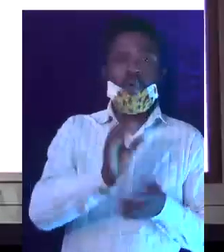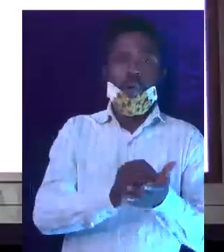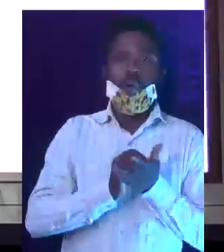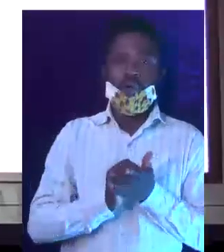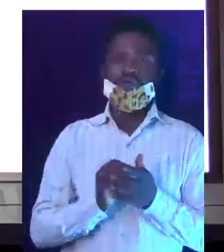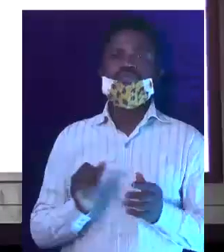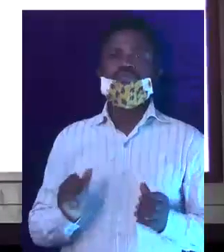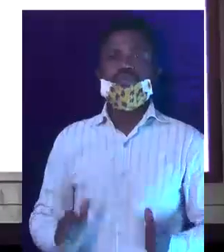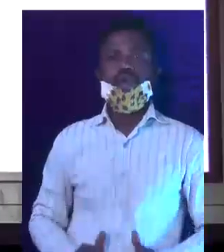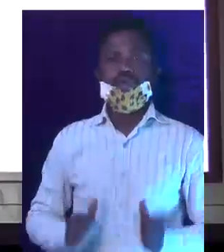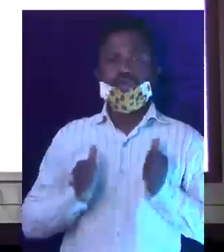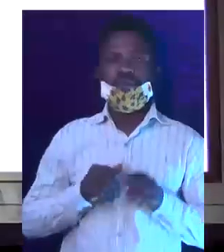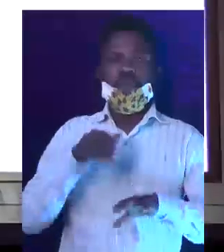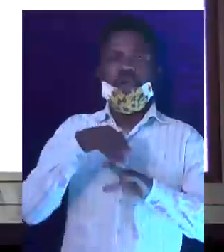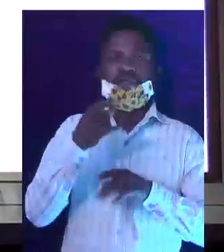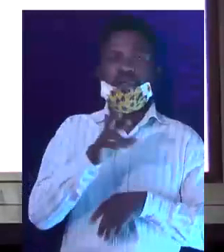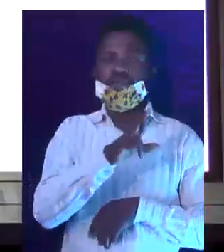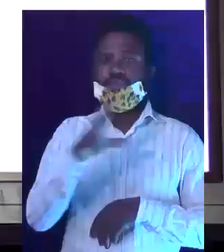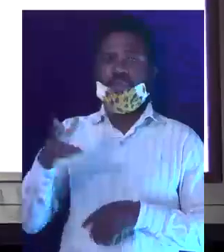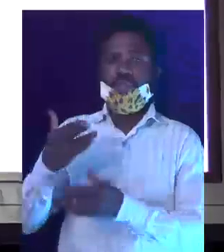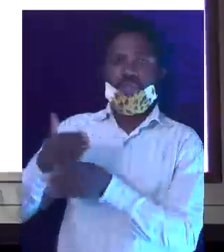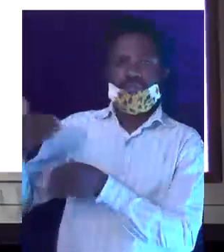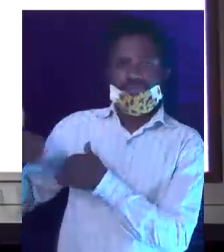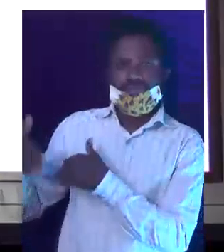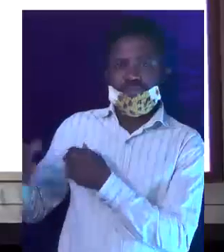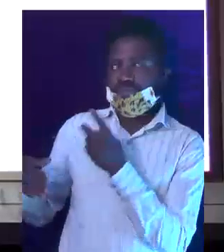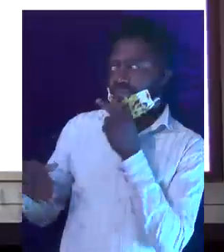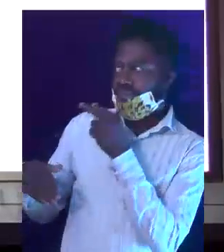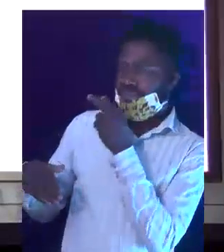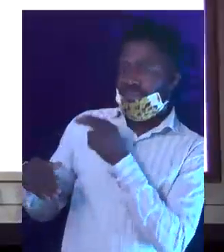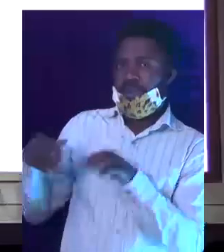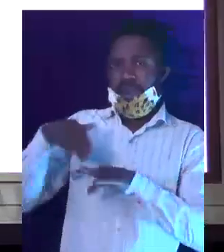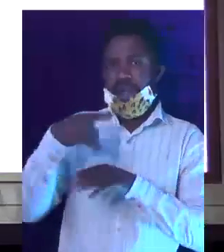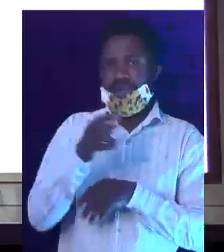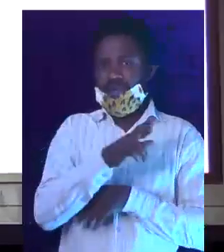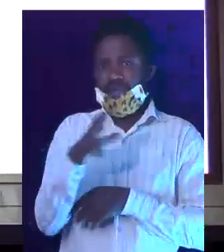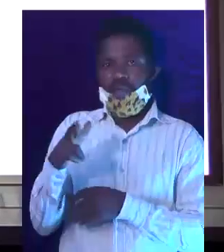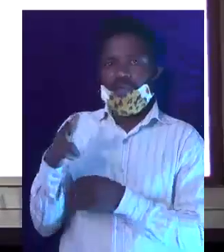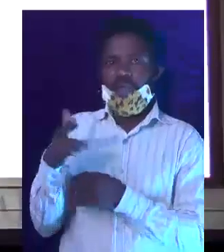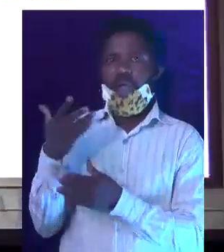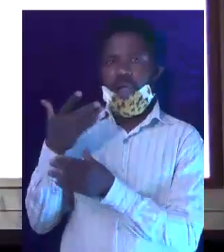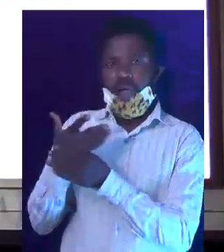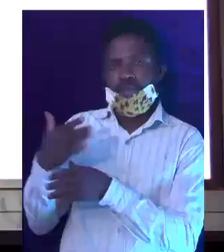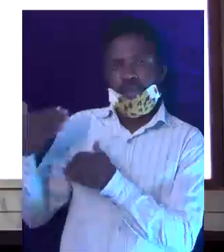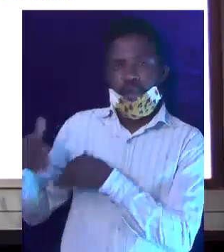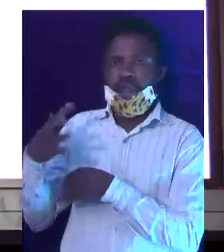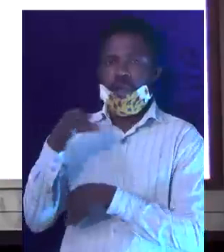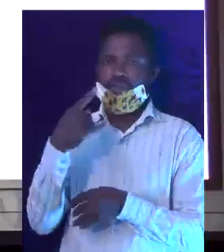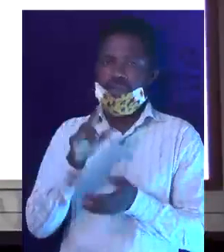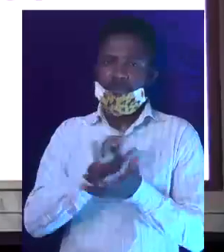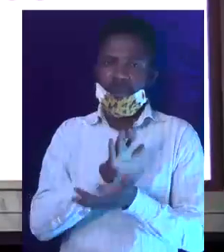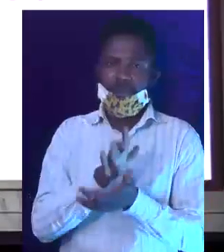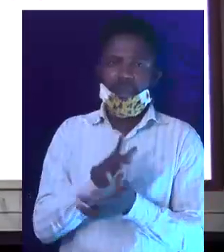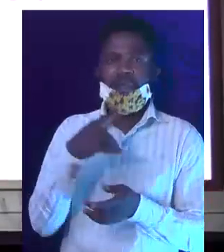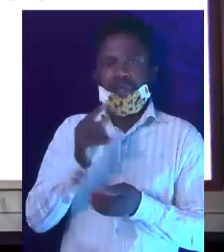the right-hand corner, this side, at the right-hand corner of the paper. And the address could